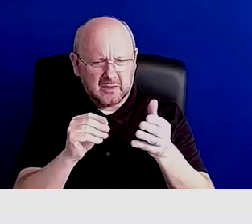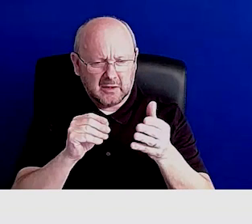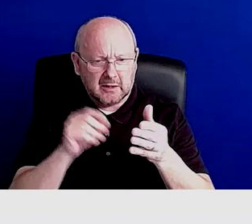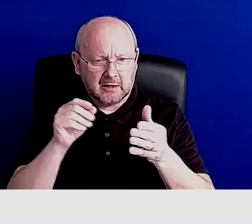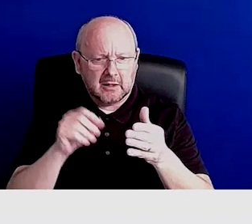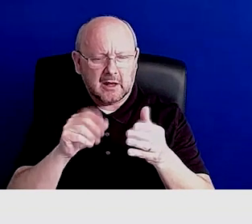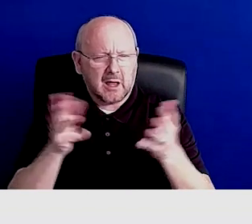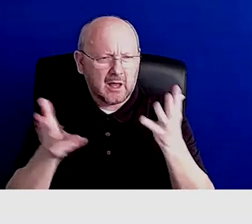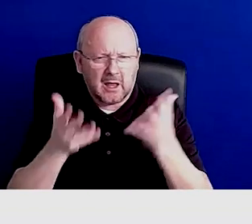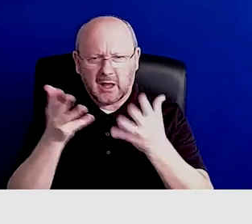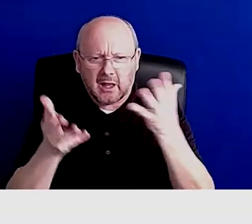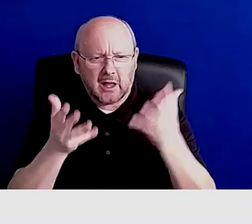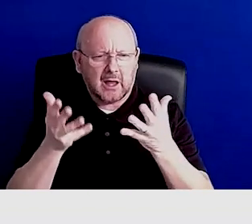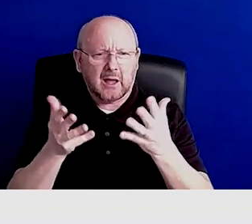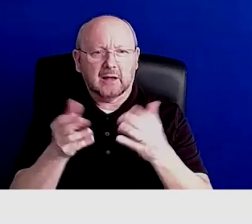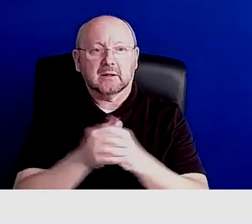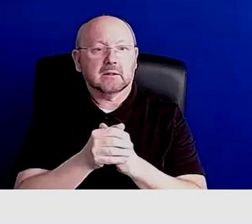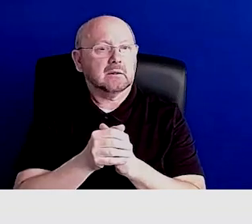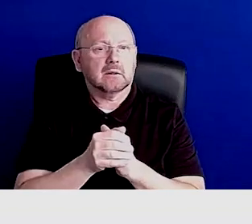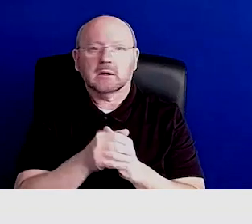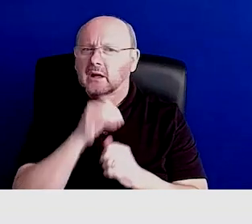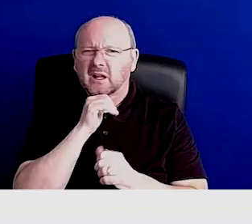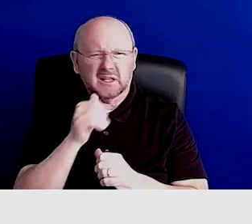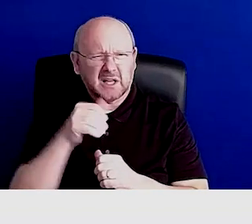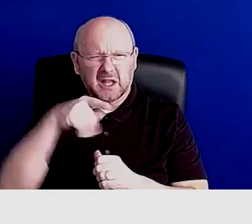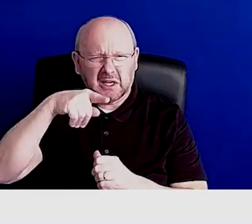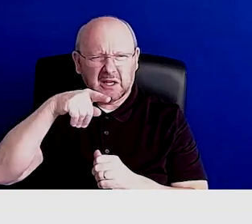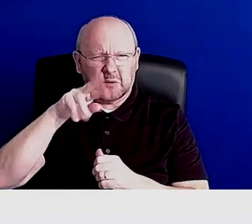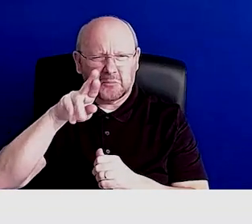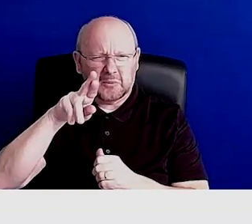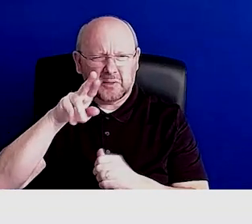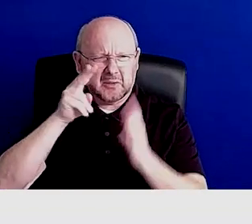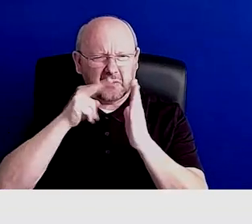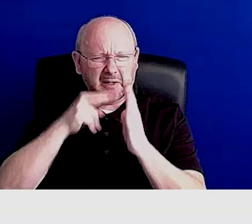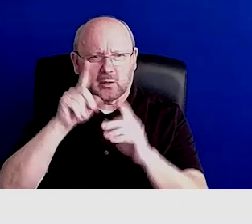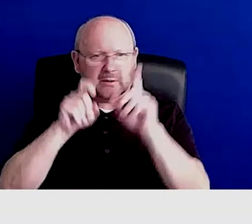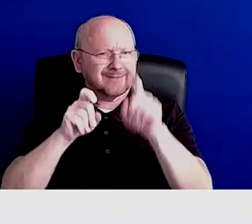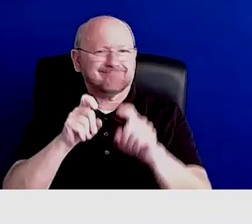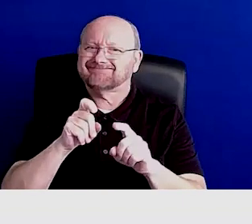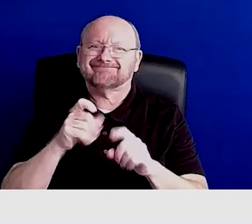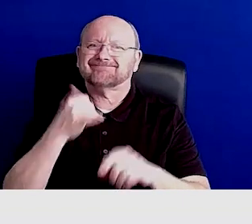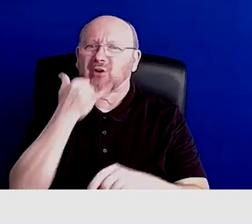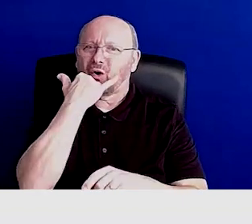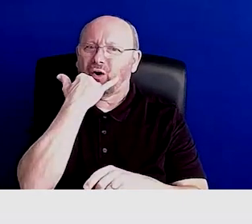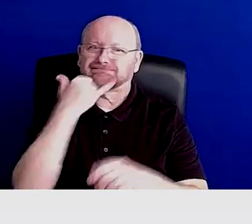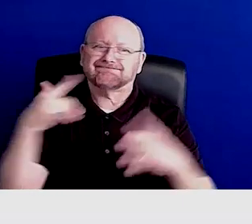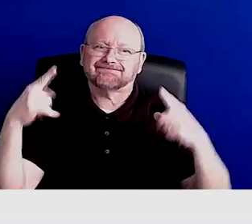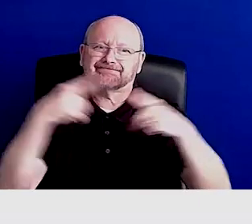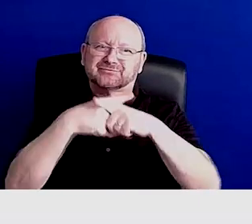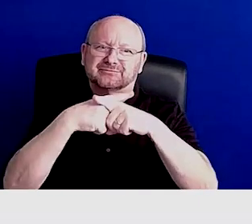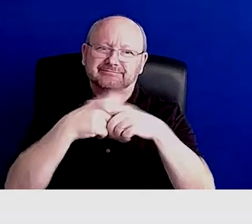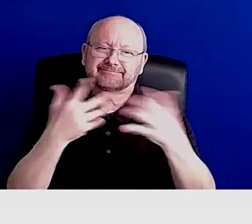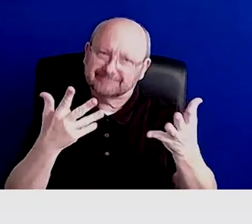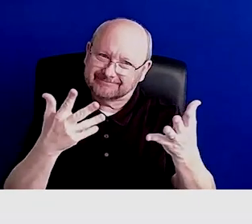processing? How does the article illustrate? These are not pre-reading questions. This thing is not giving me what I want. Okay, idiot. Okay,